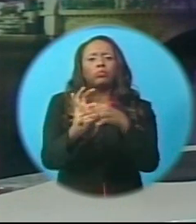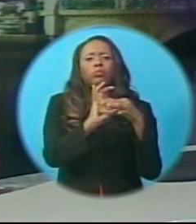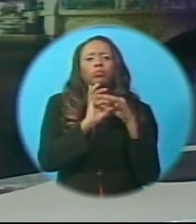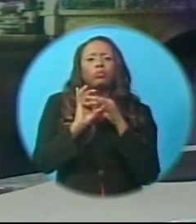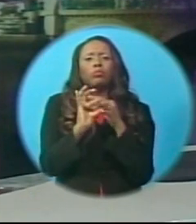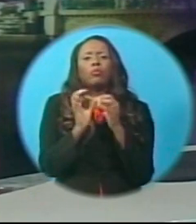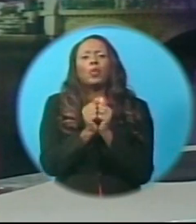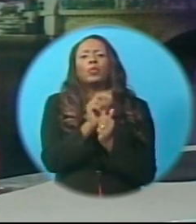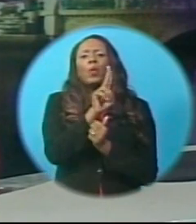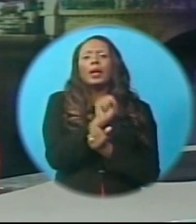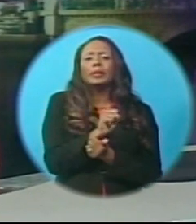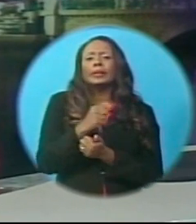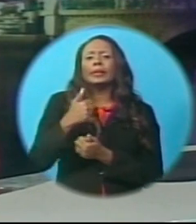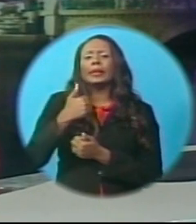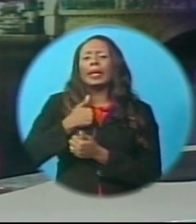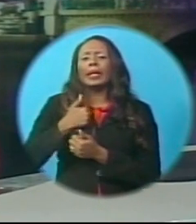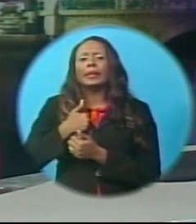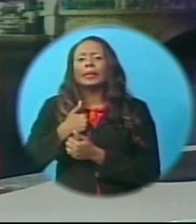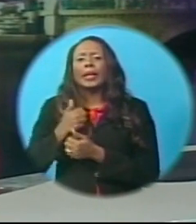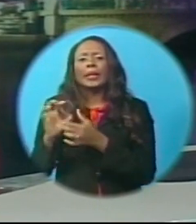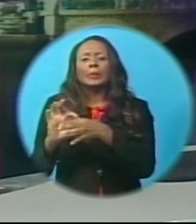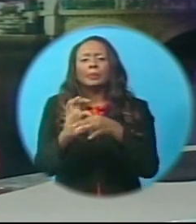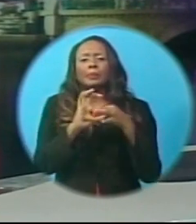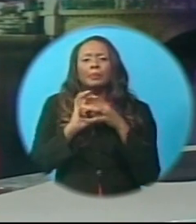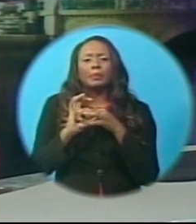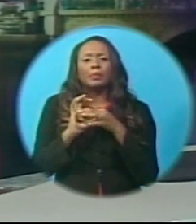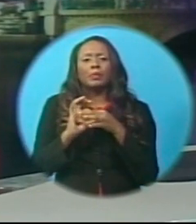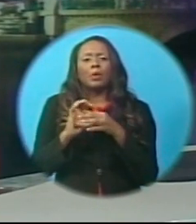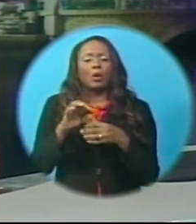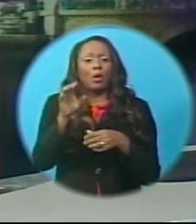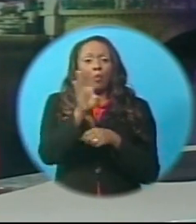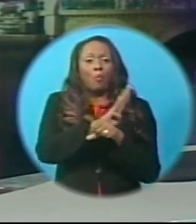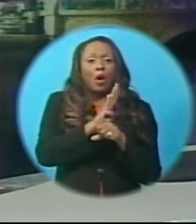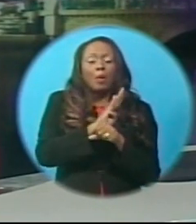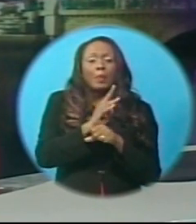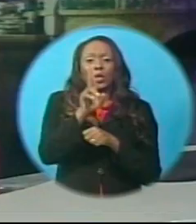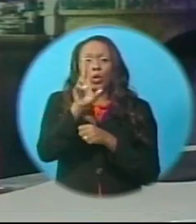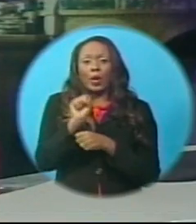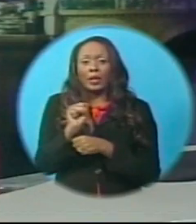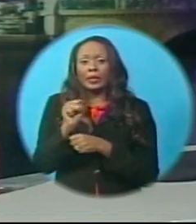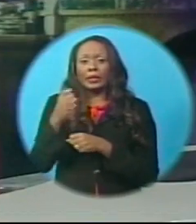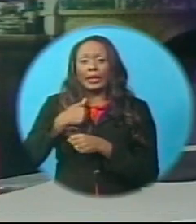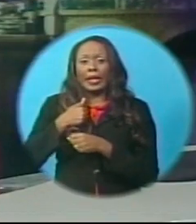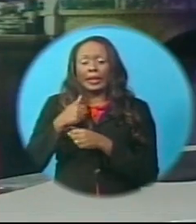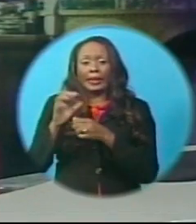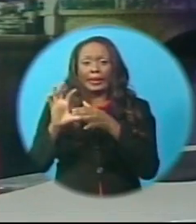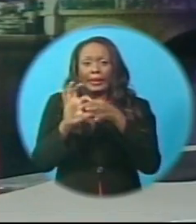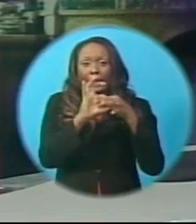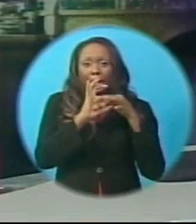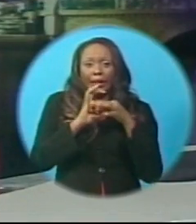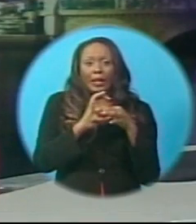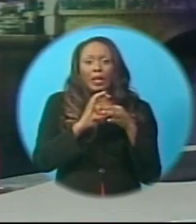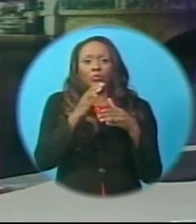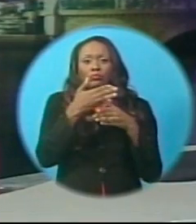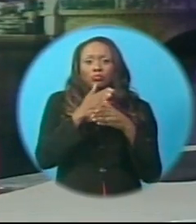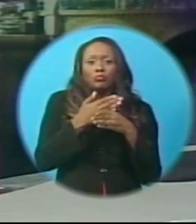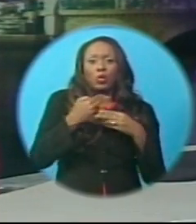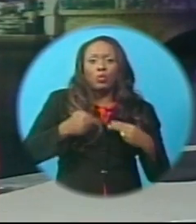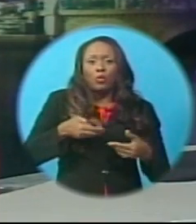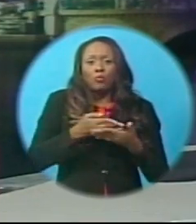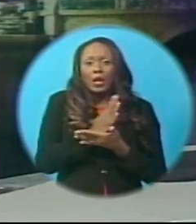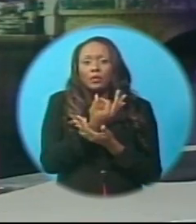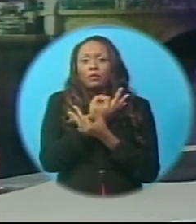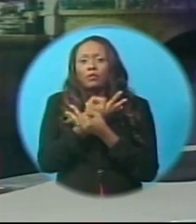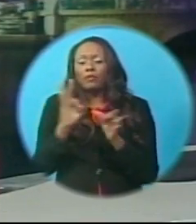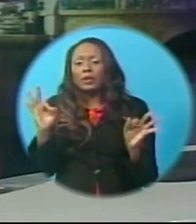and Canada for centuries. The Prime Minister says the three countries share a commitment to the rule of law, human rights, freedom of conscience and